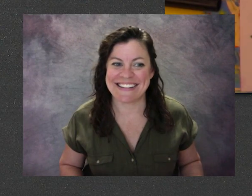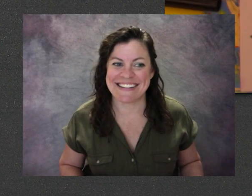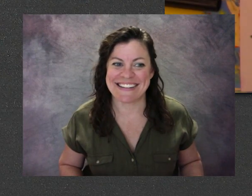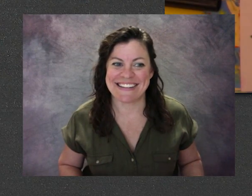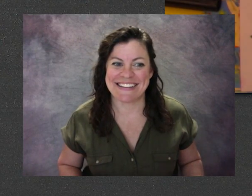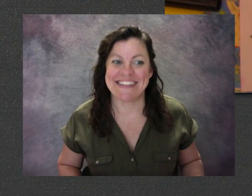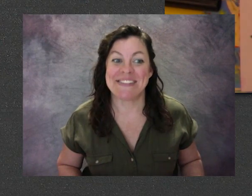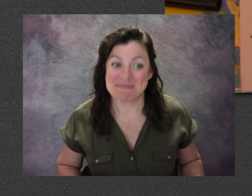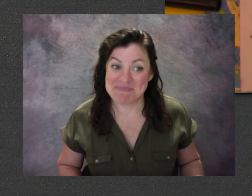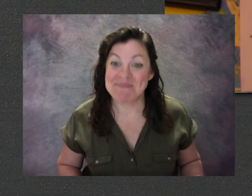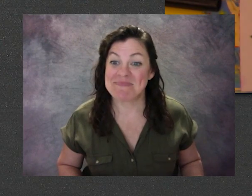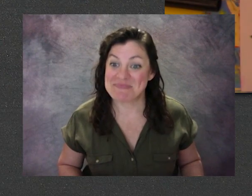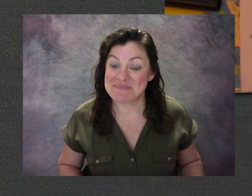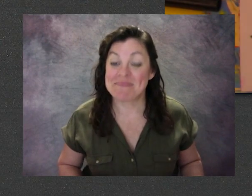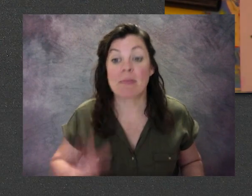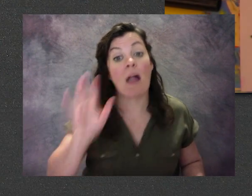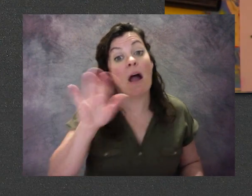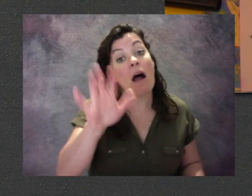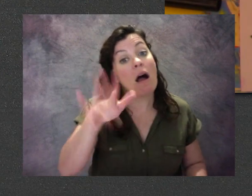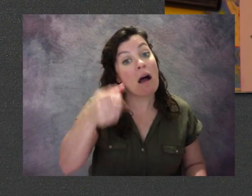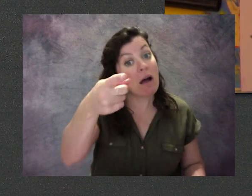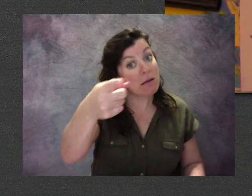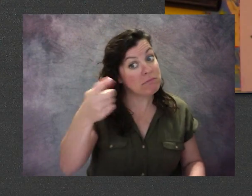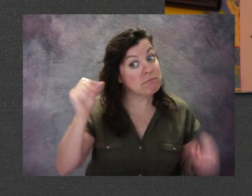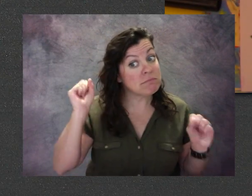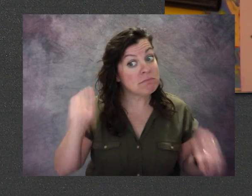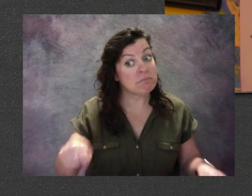Or if you have